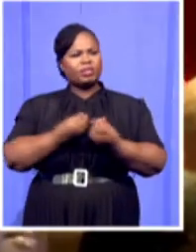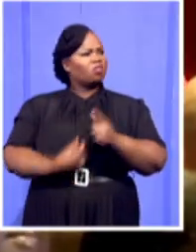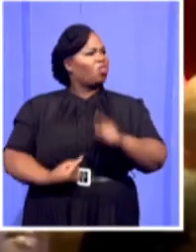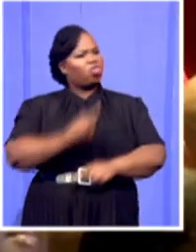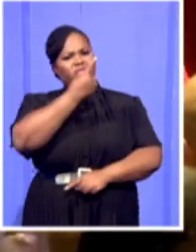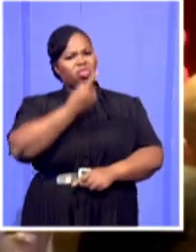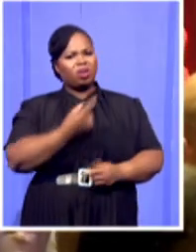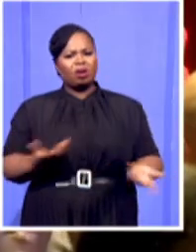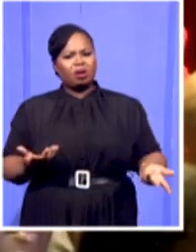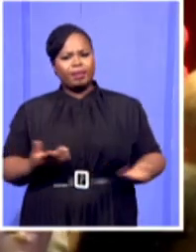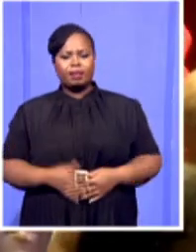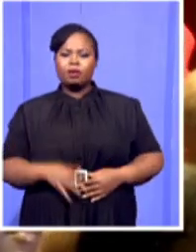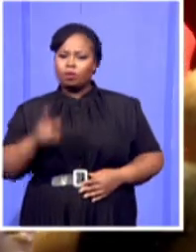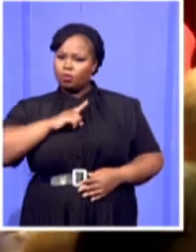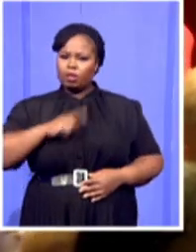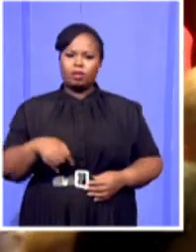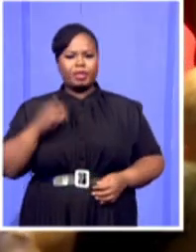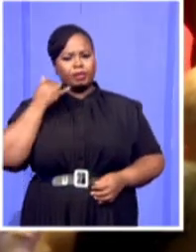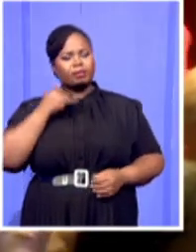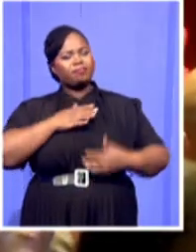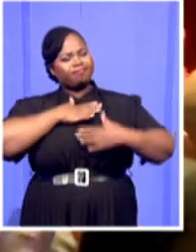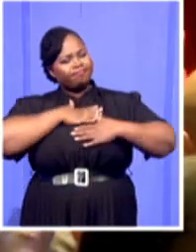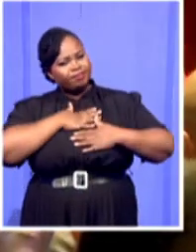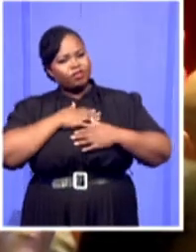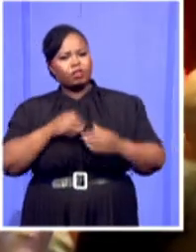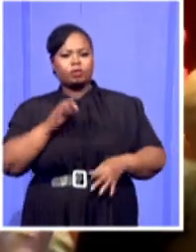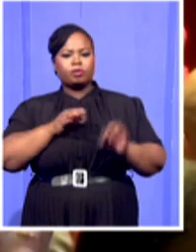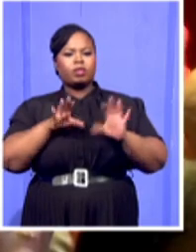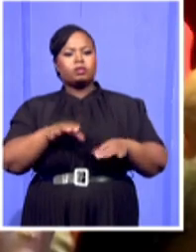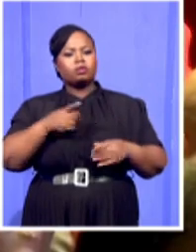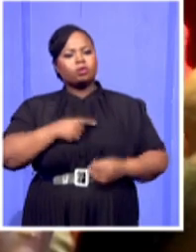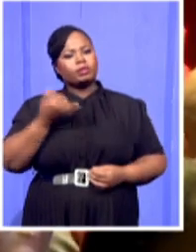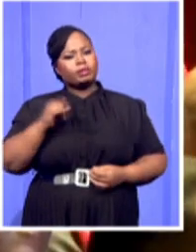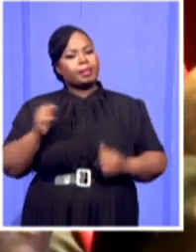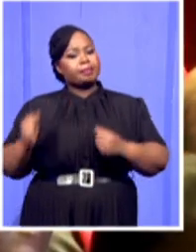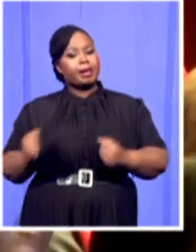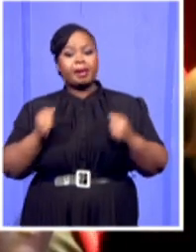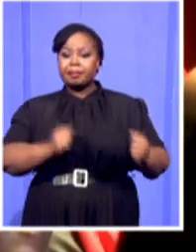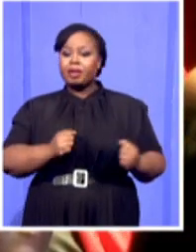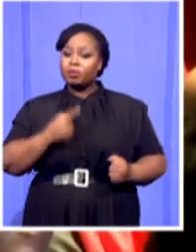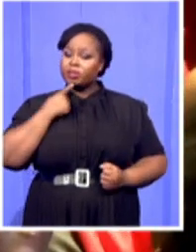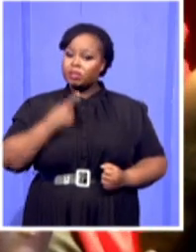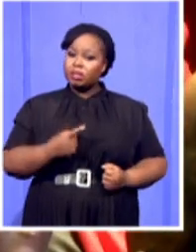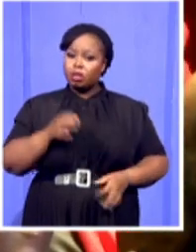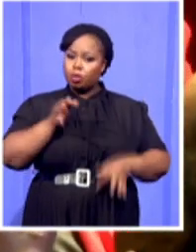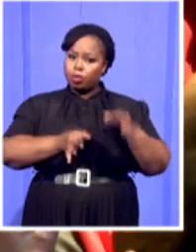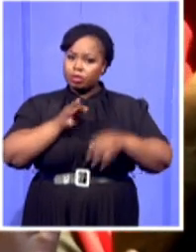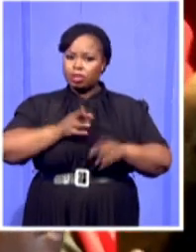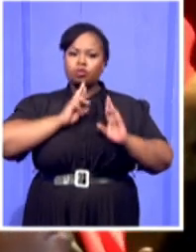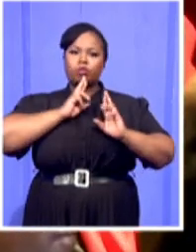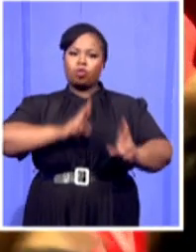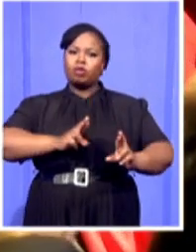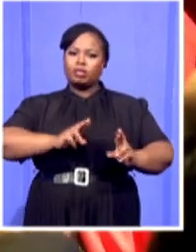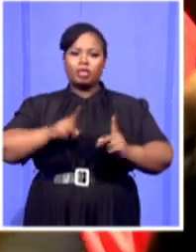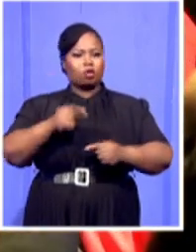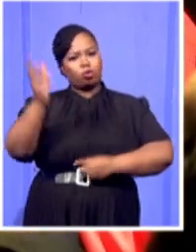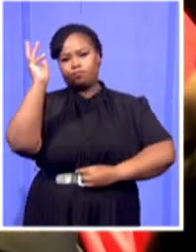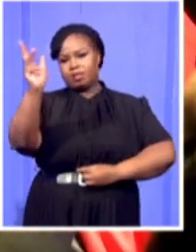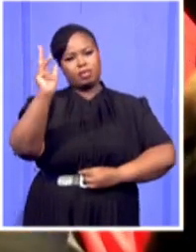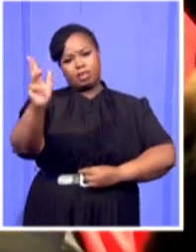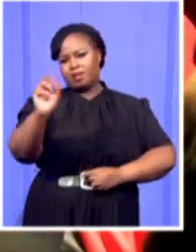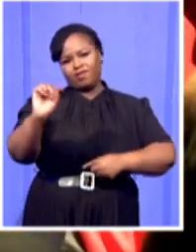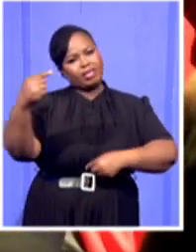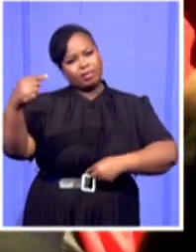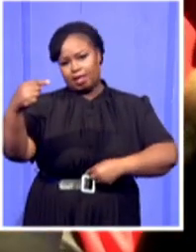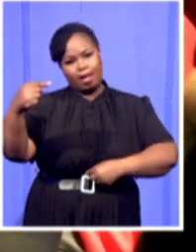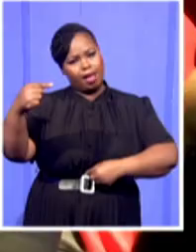our culture. We are jealous of this party. Therefore, we still maintain that the political report can be presented first.